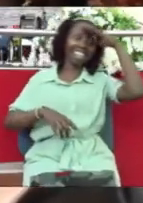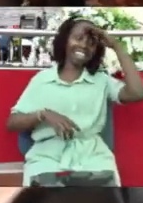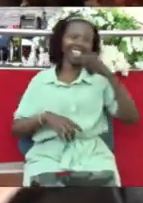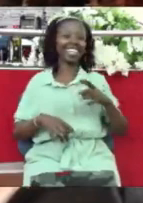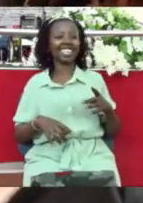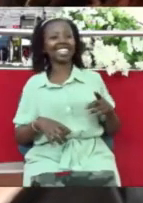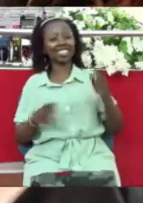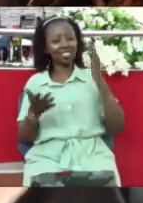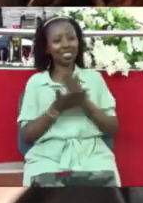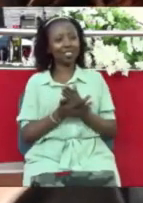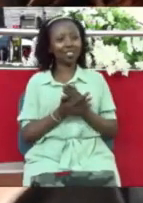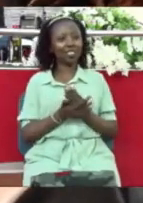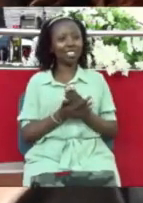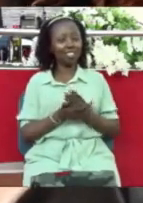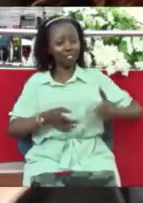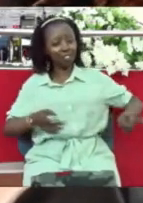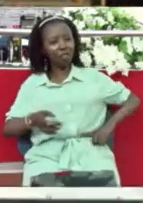drunk.